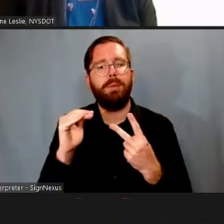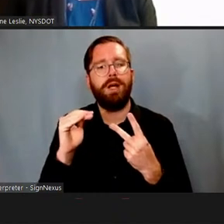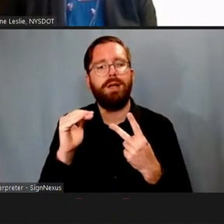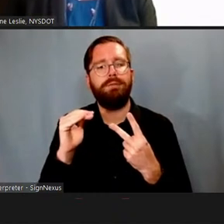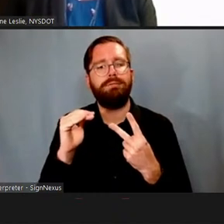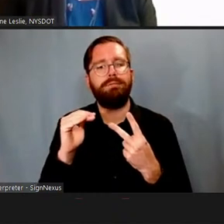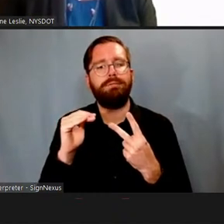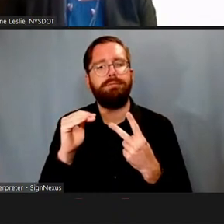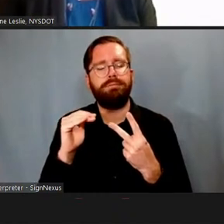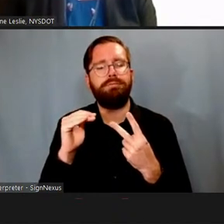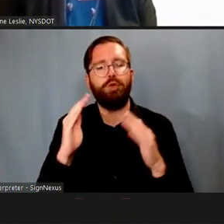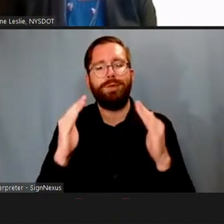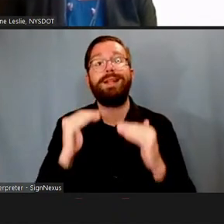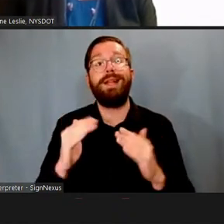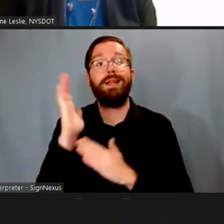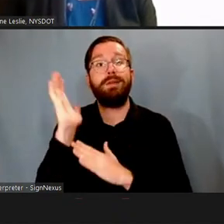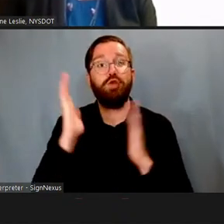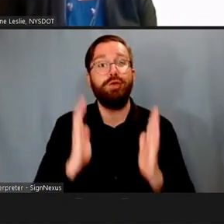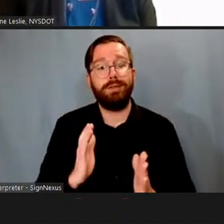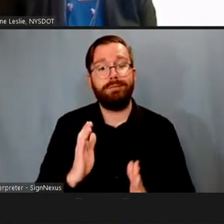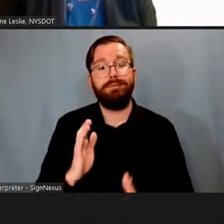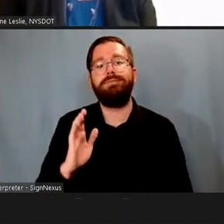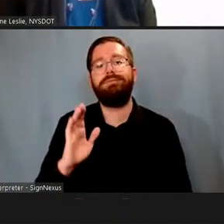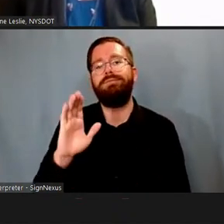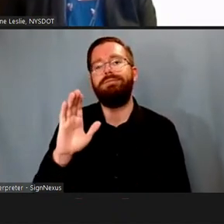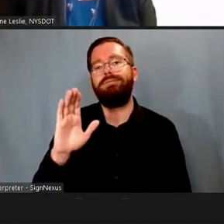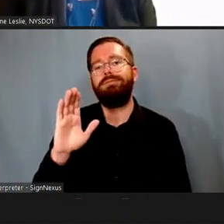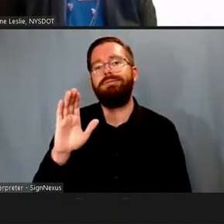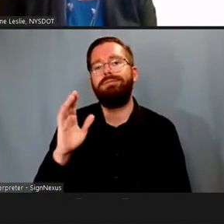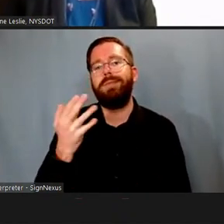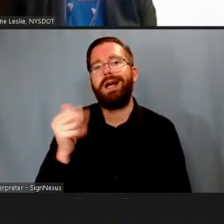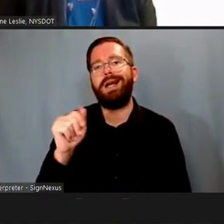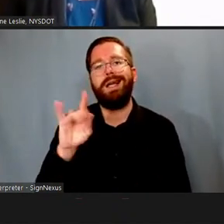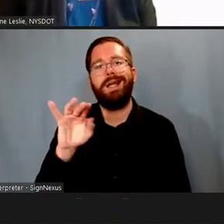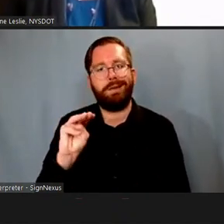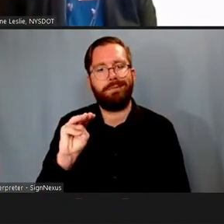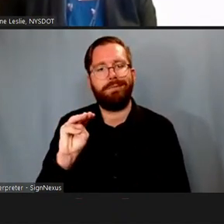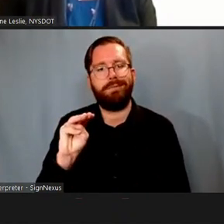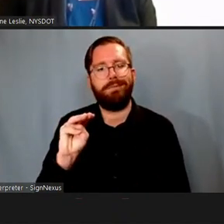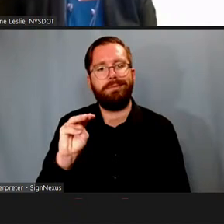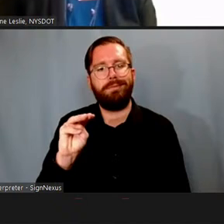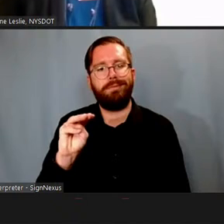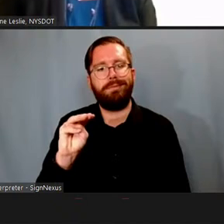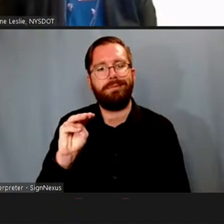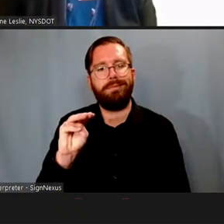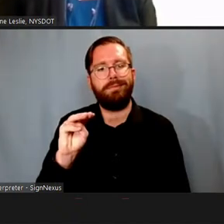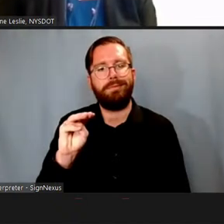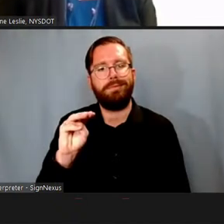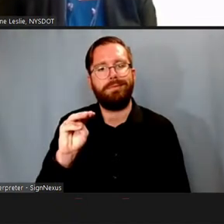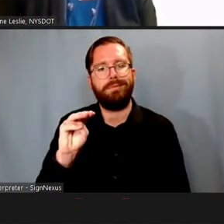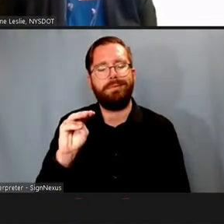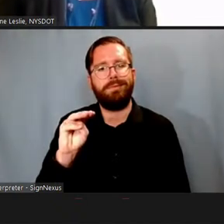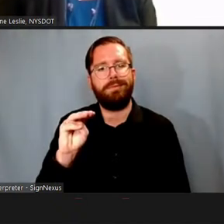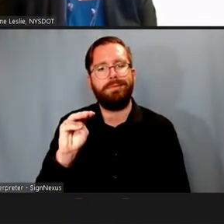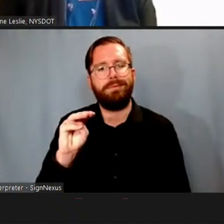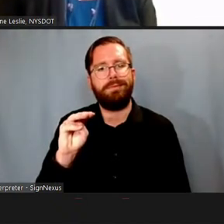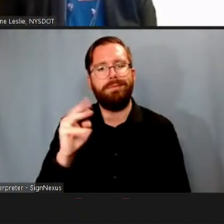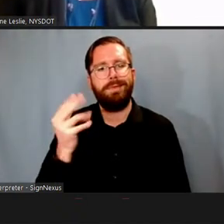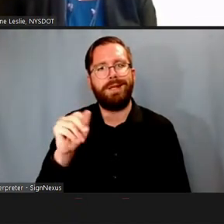our next speaker is akinwool kilanin followed by juliet kid